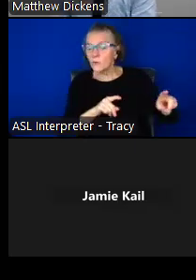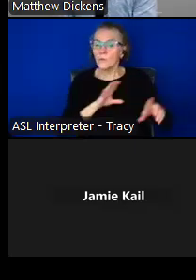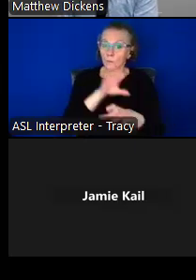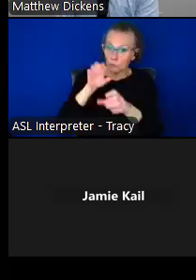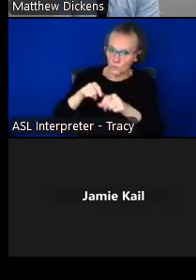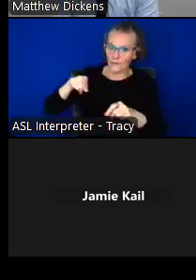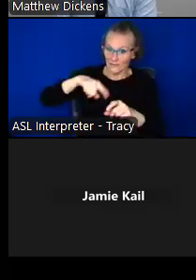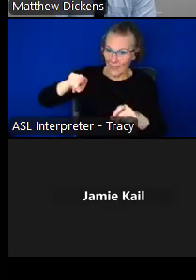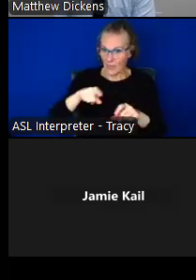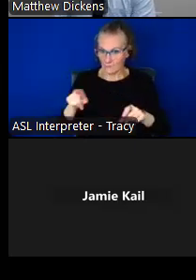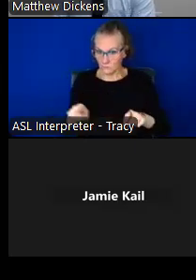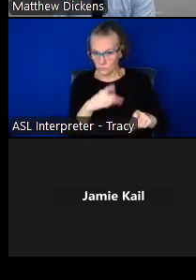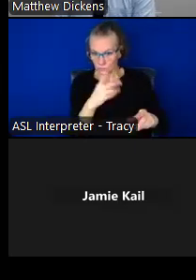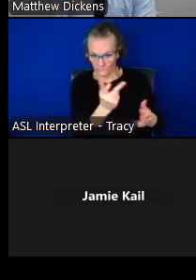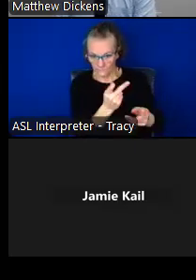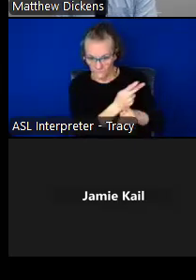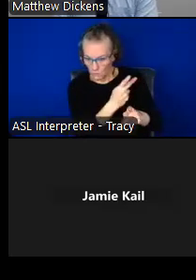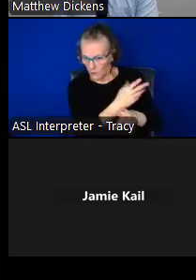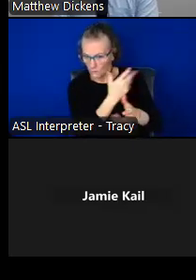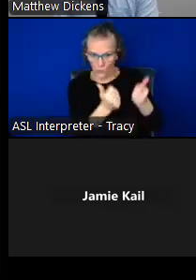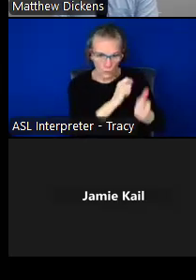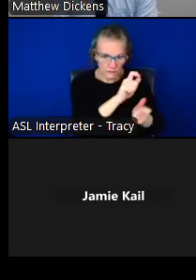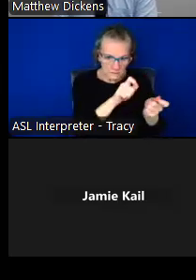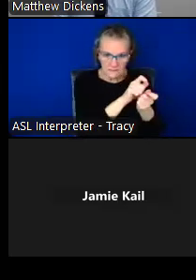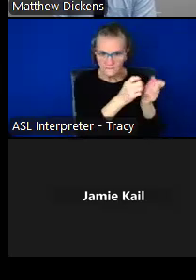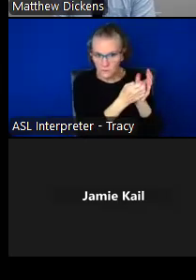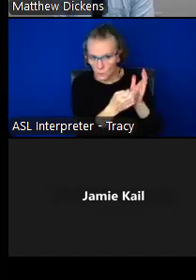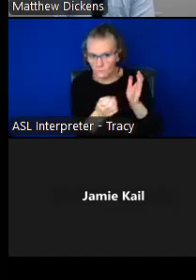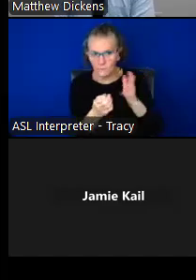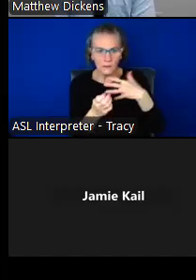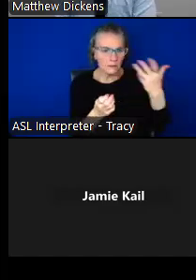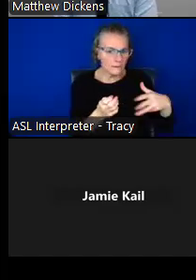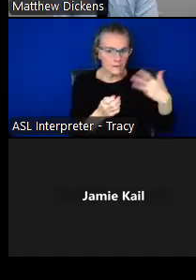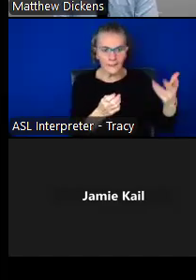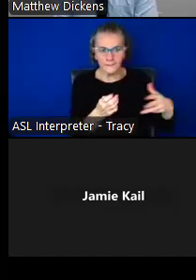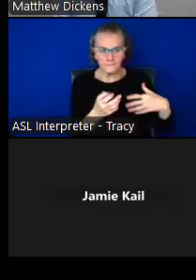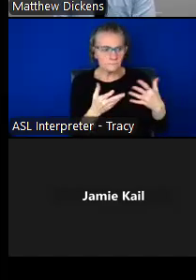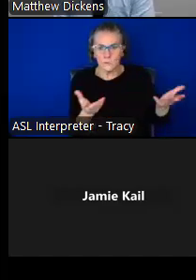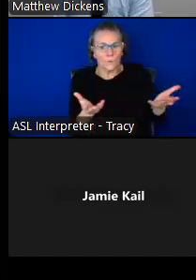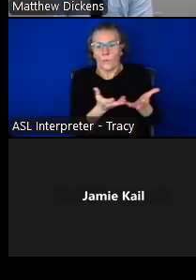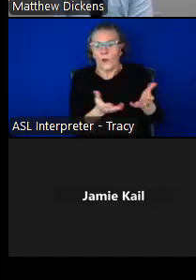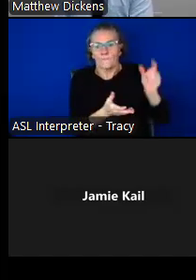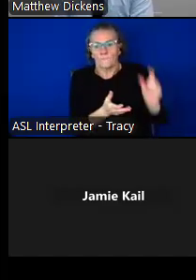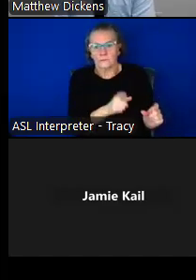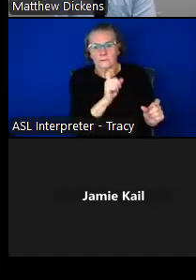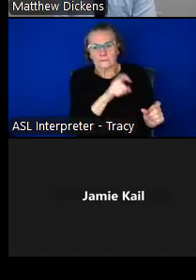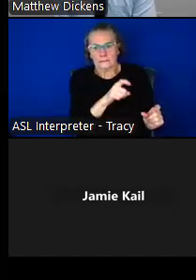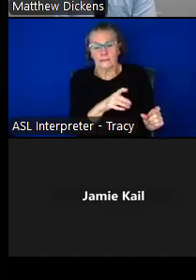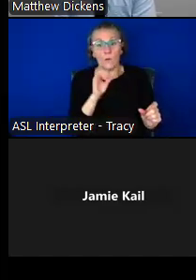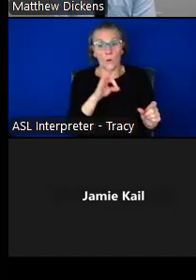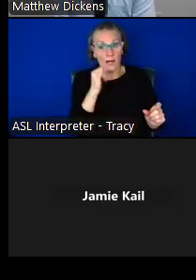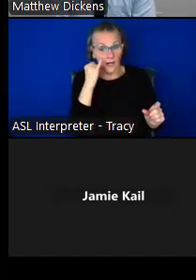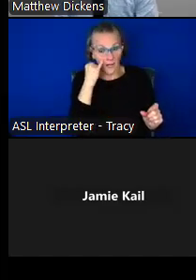to determine if certain equipment is what an individual needs, or if